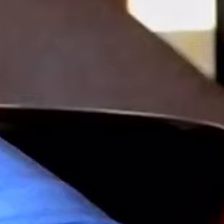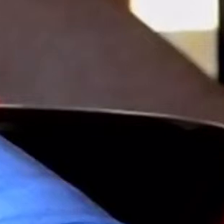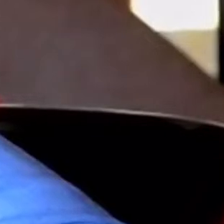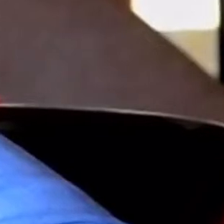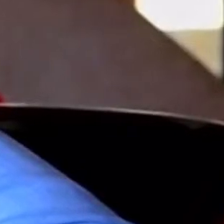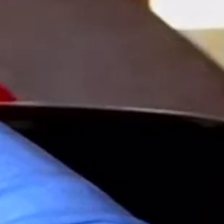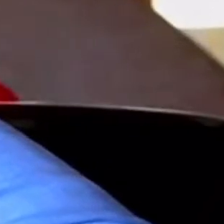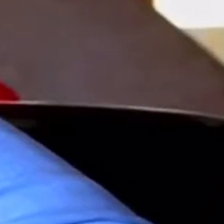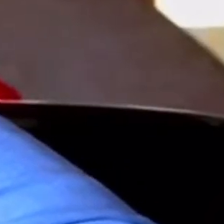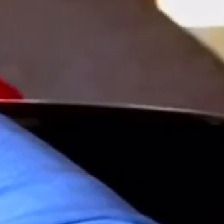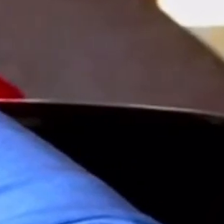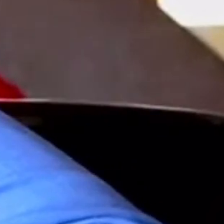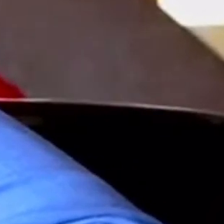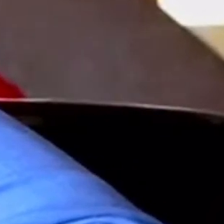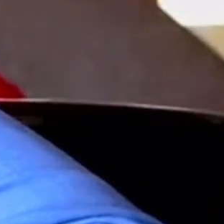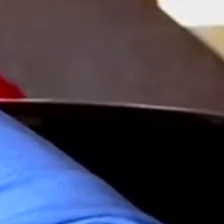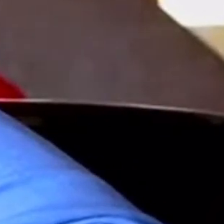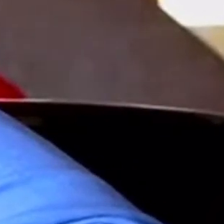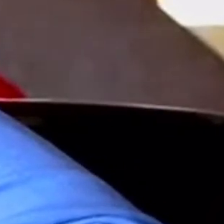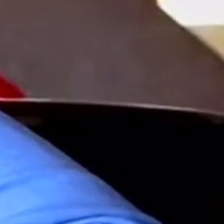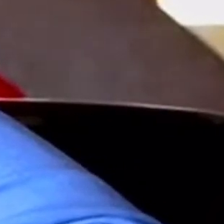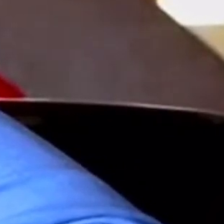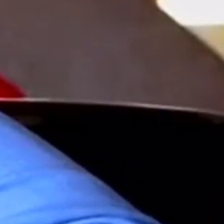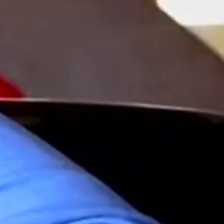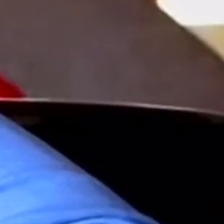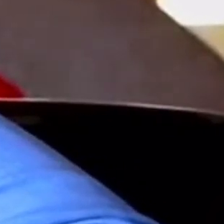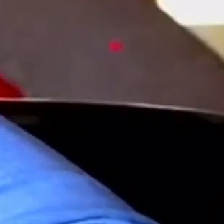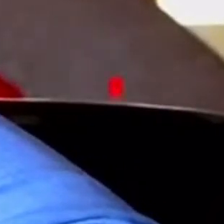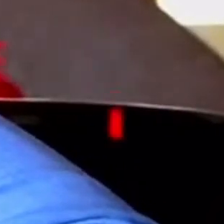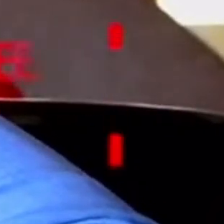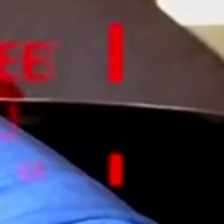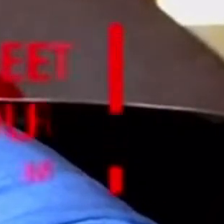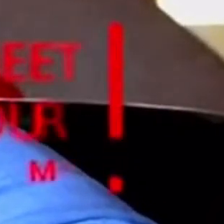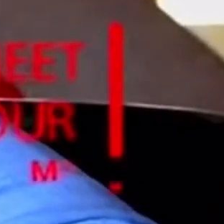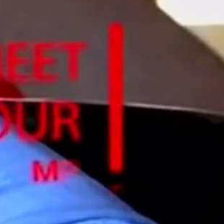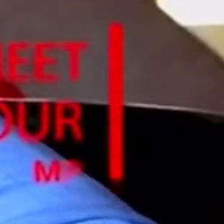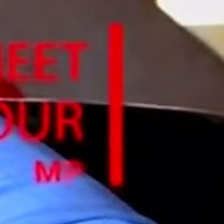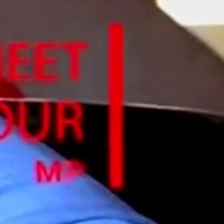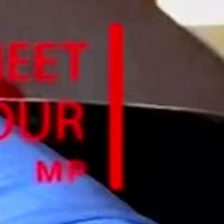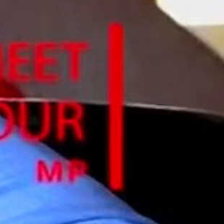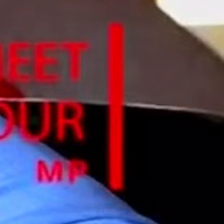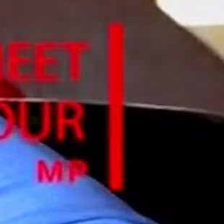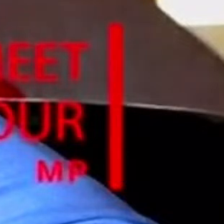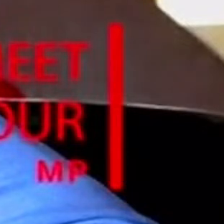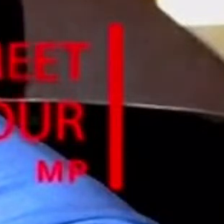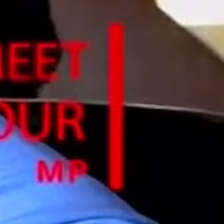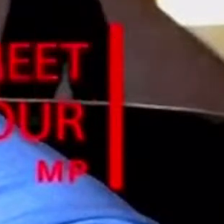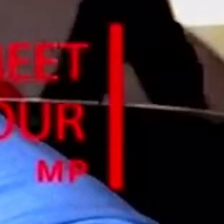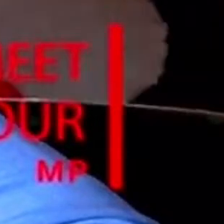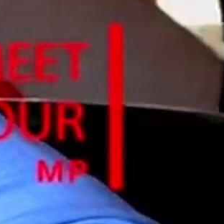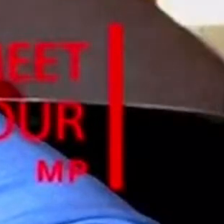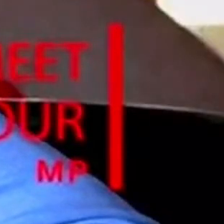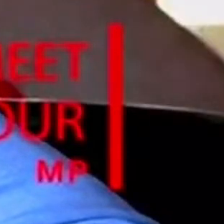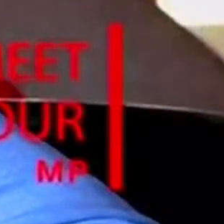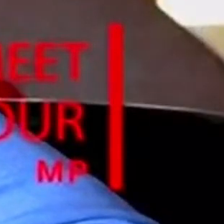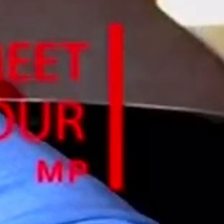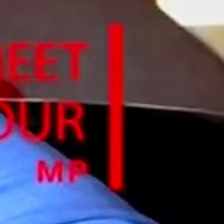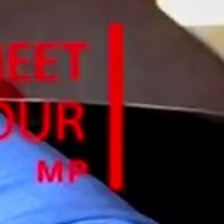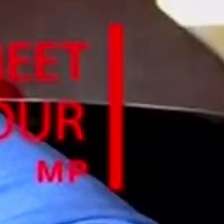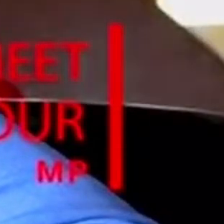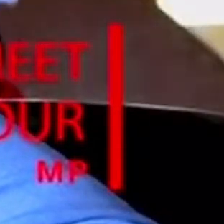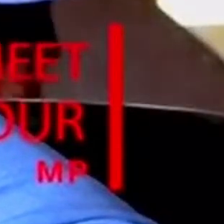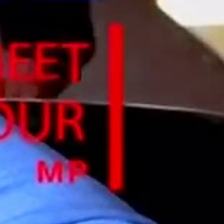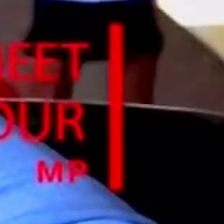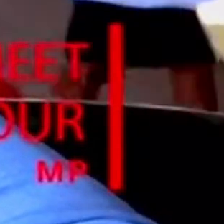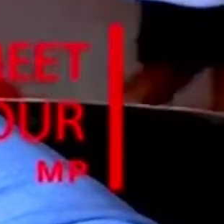First and foremost, maybe our focus should be, and has been, on women and youth